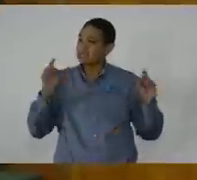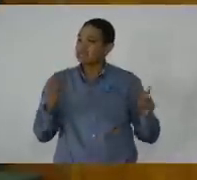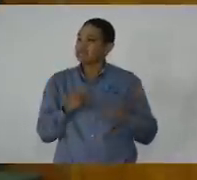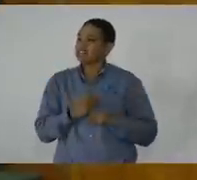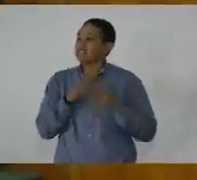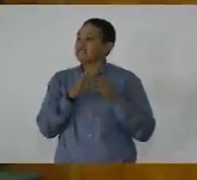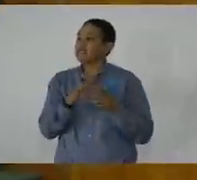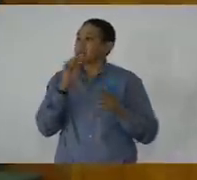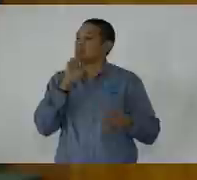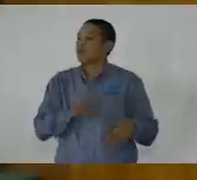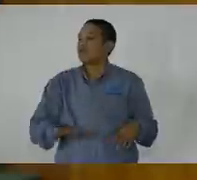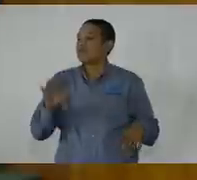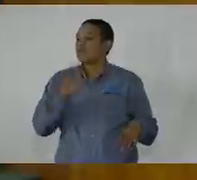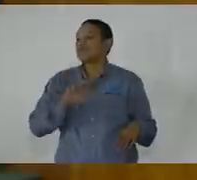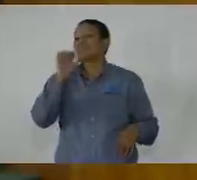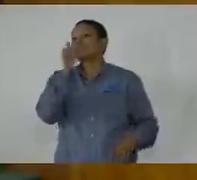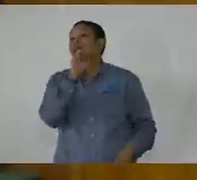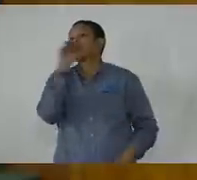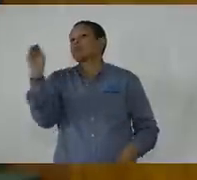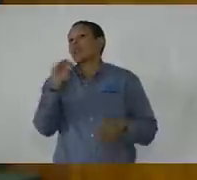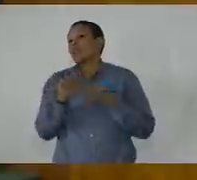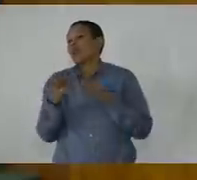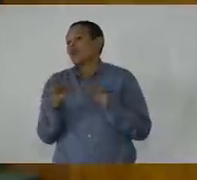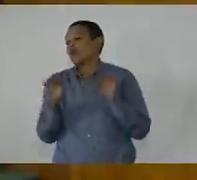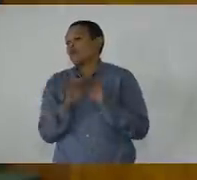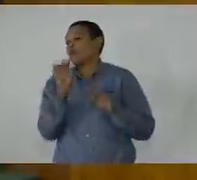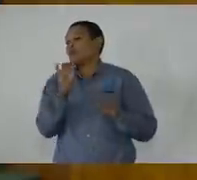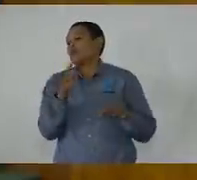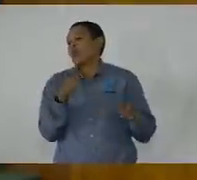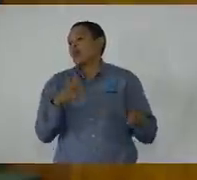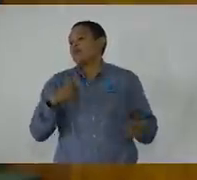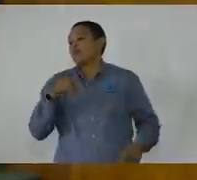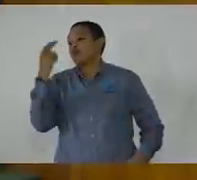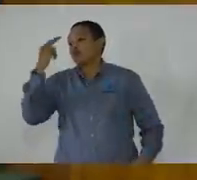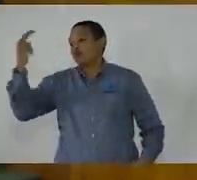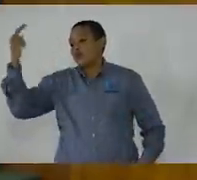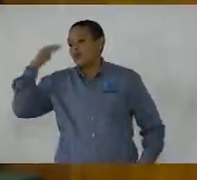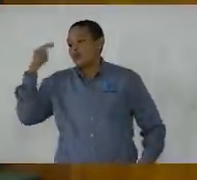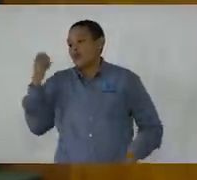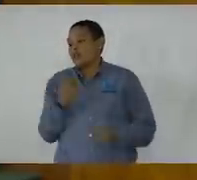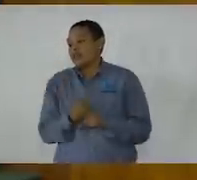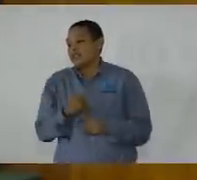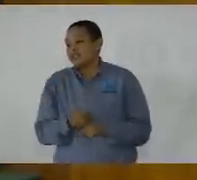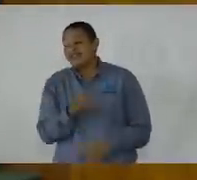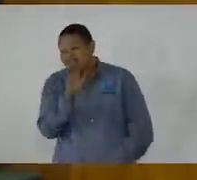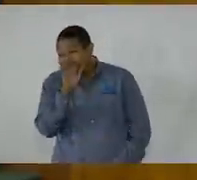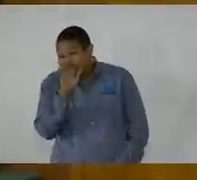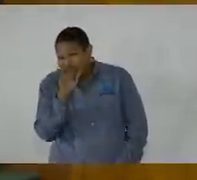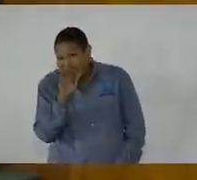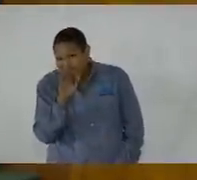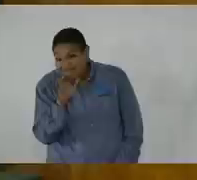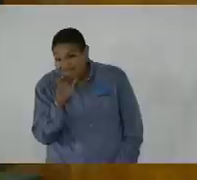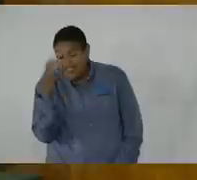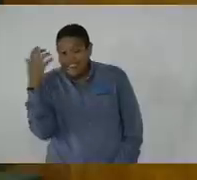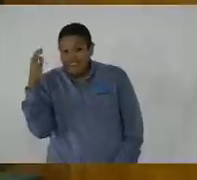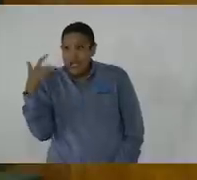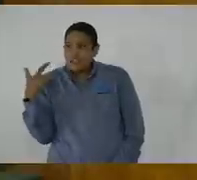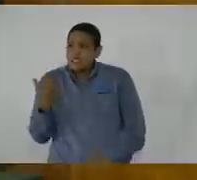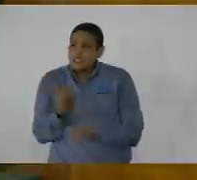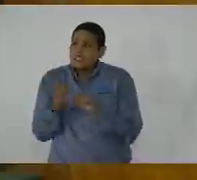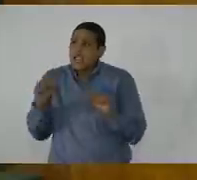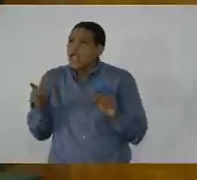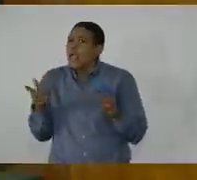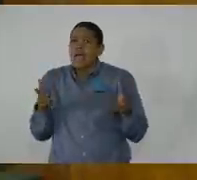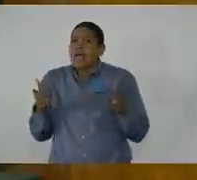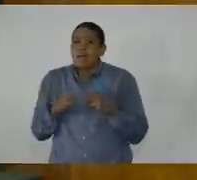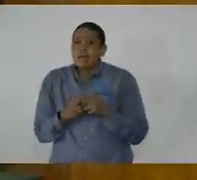amounted to approximately $10 million. We recall fans that were a safety hazard and detained